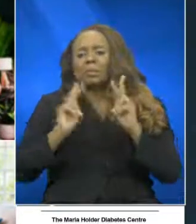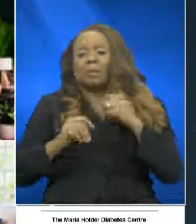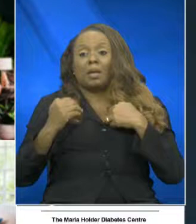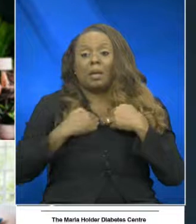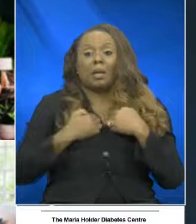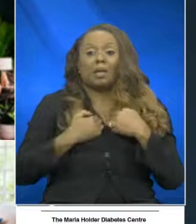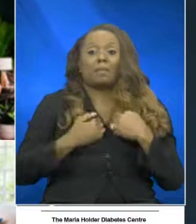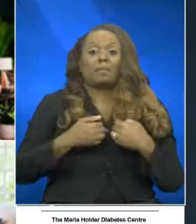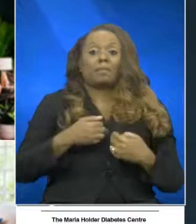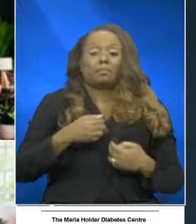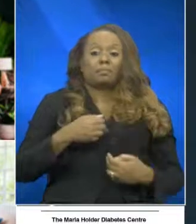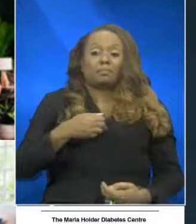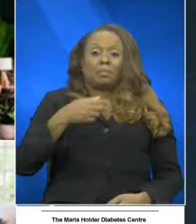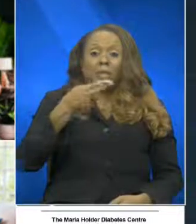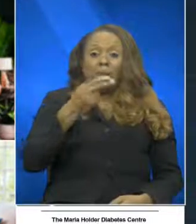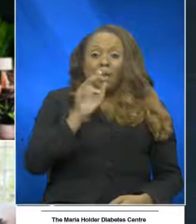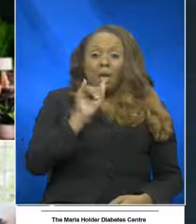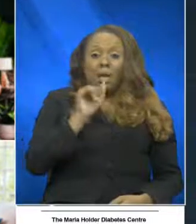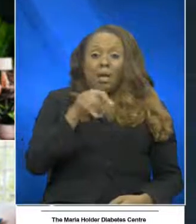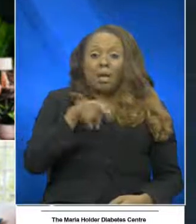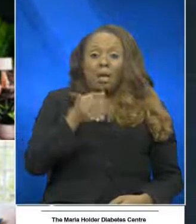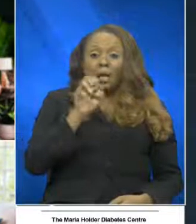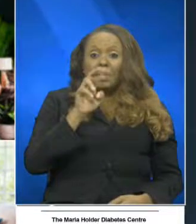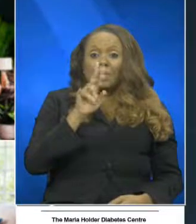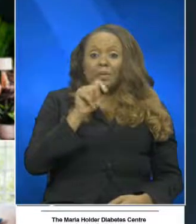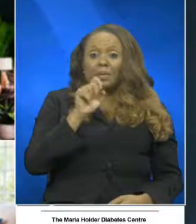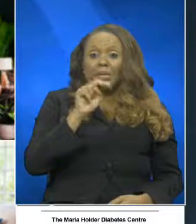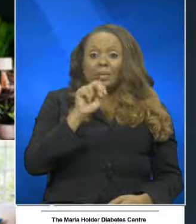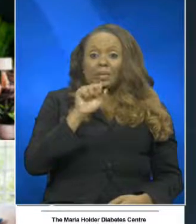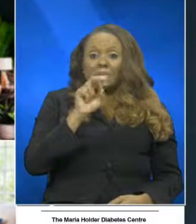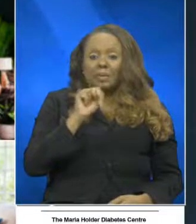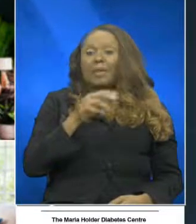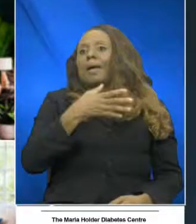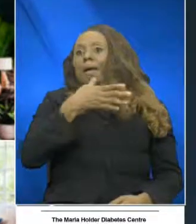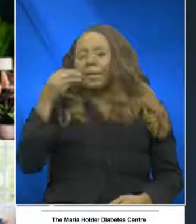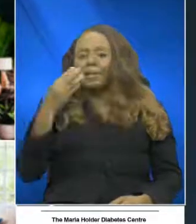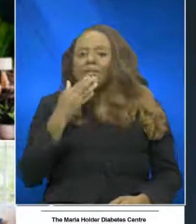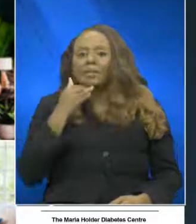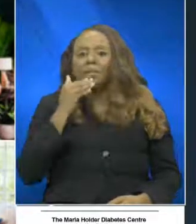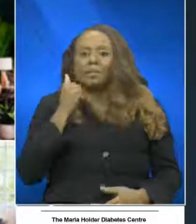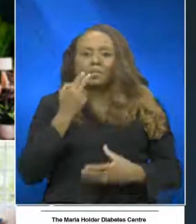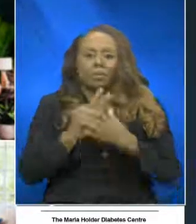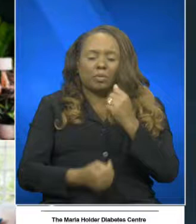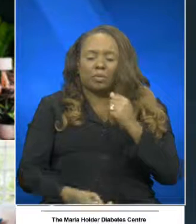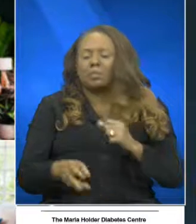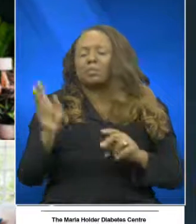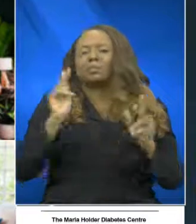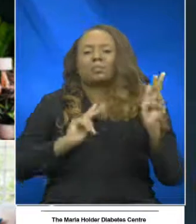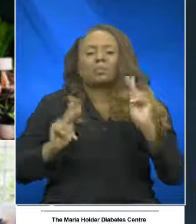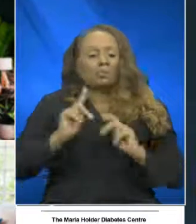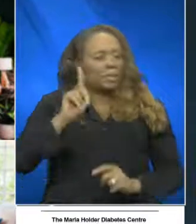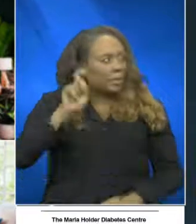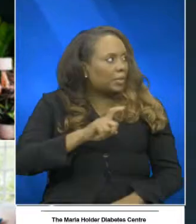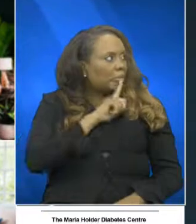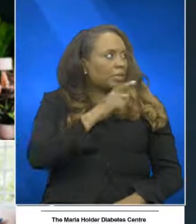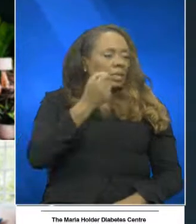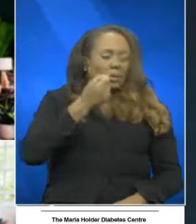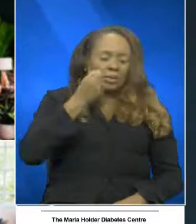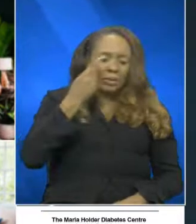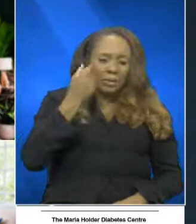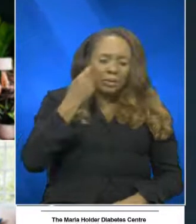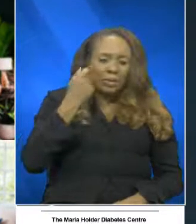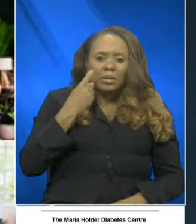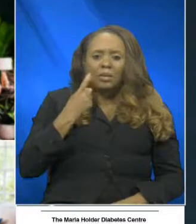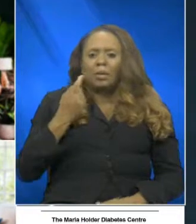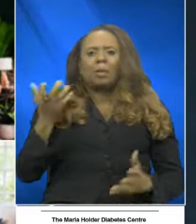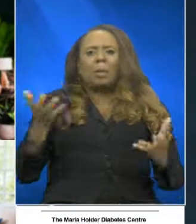and diabetes. And we have to do a lot more work in trying to get people to appreciate and understand the steps